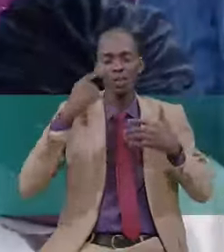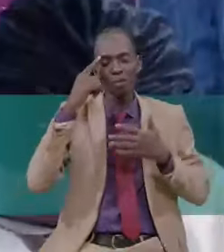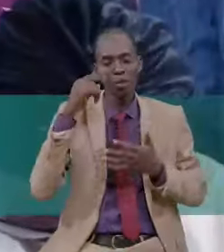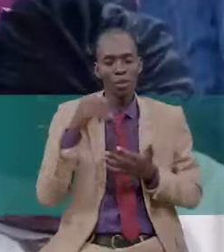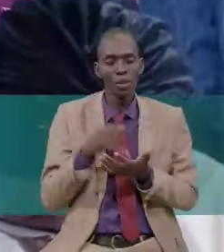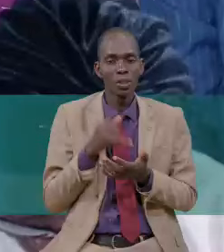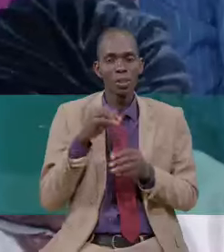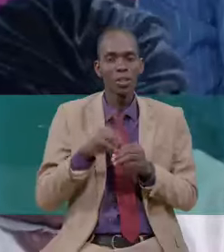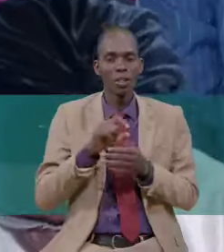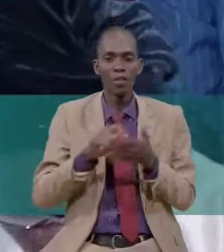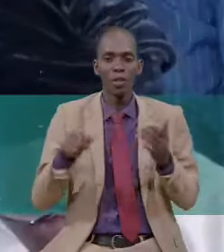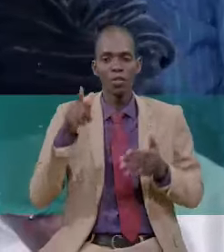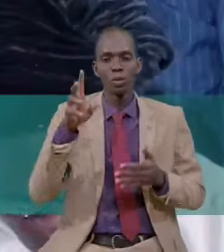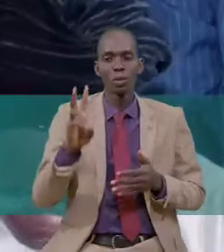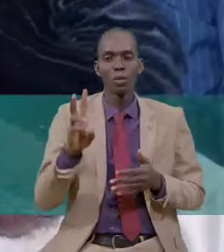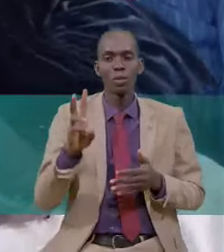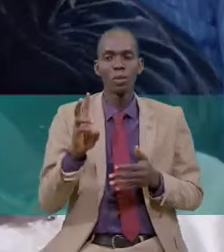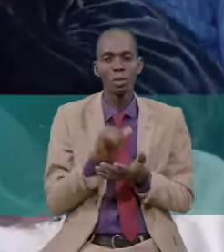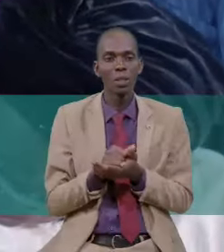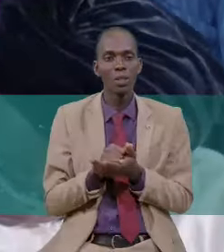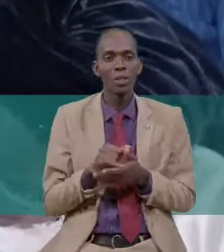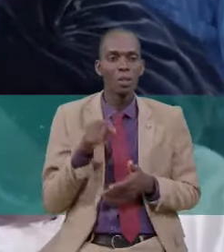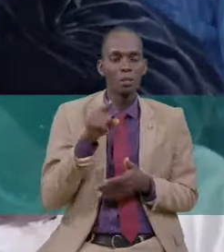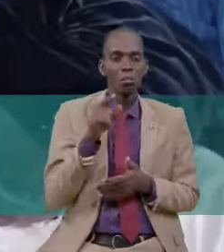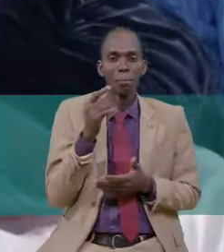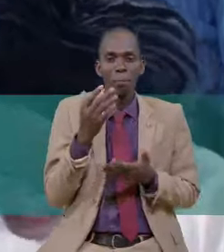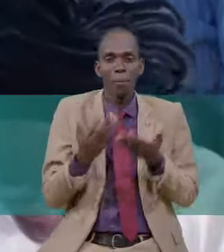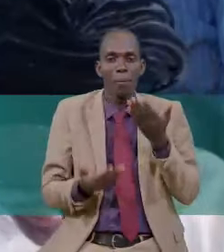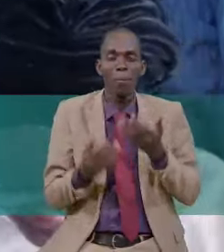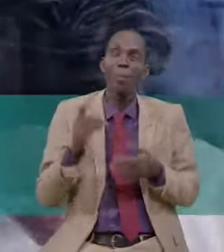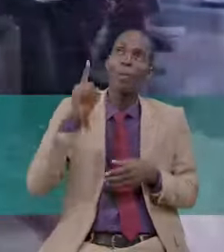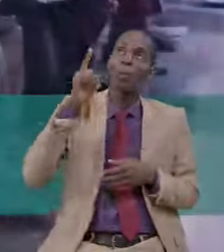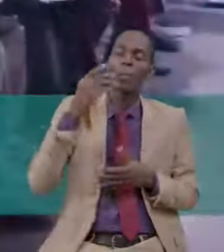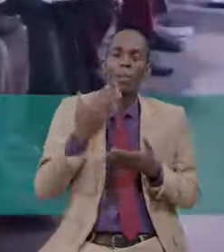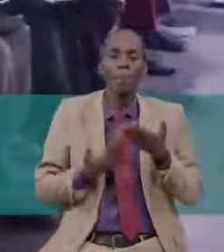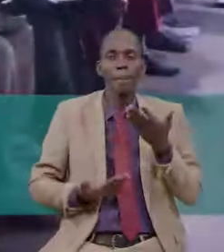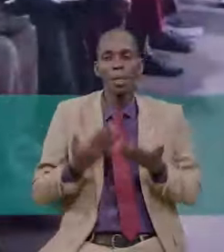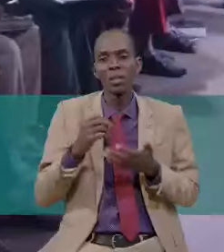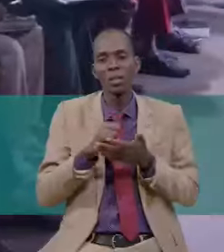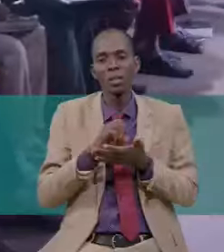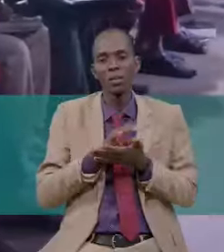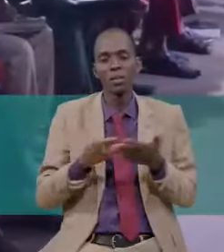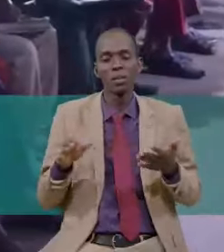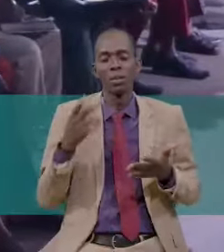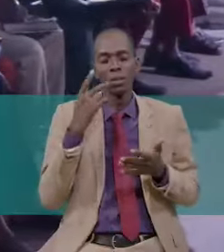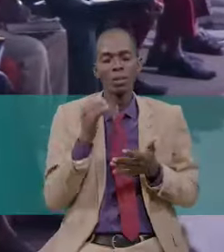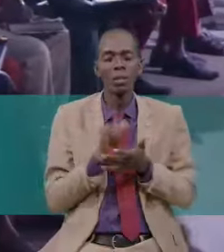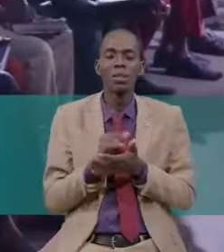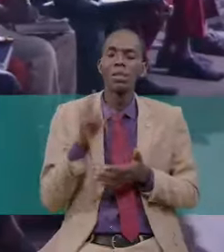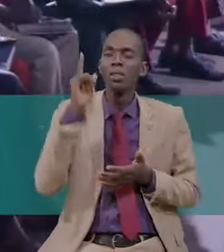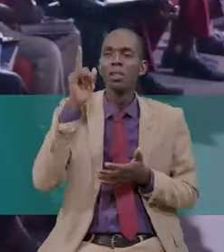Verse 26, that he might sanctify. He gave himself for the world that he